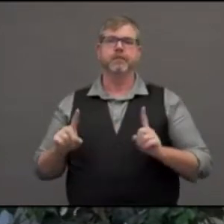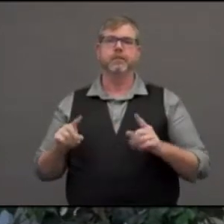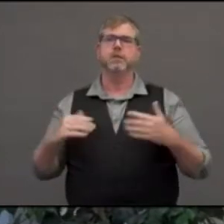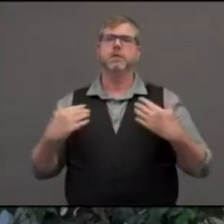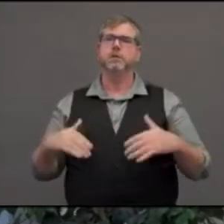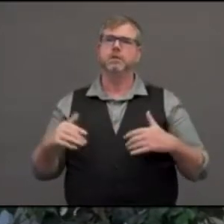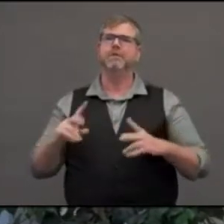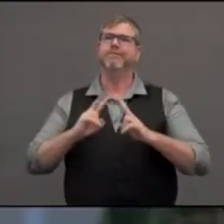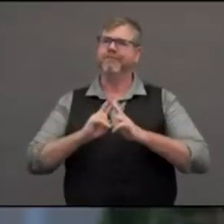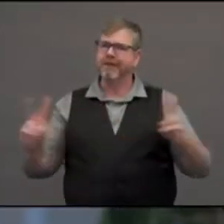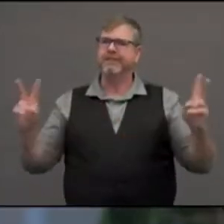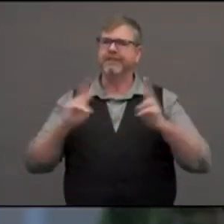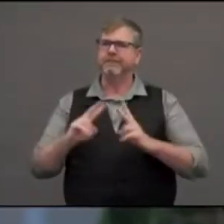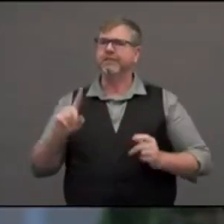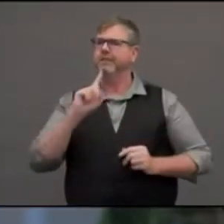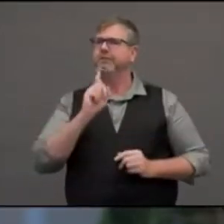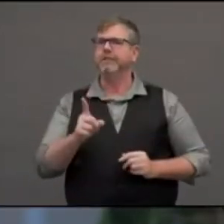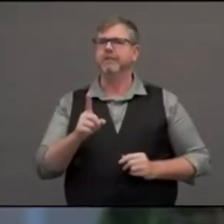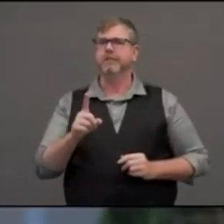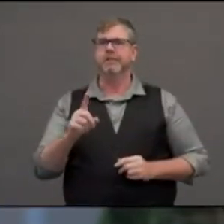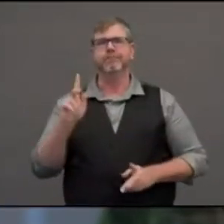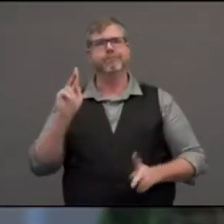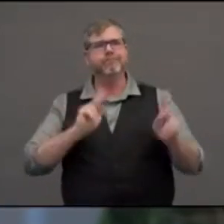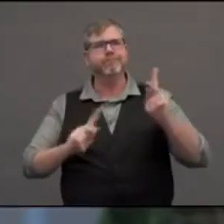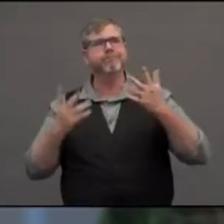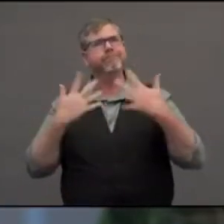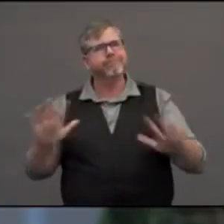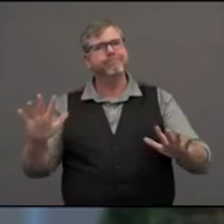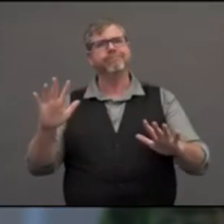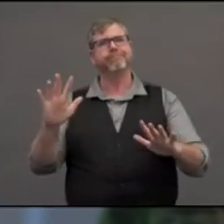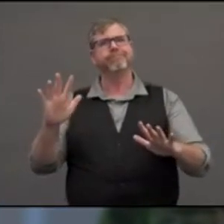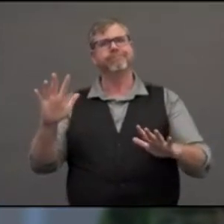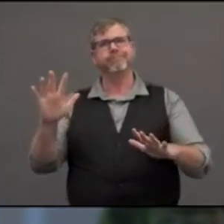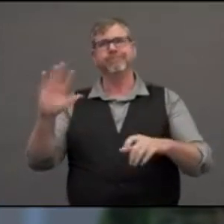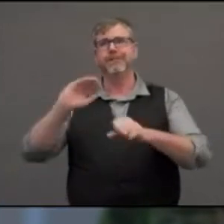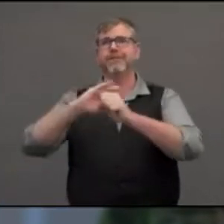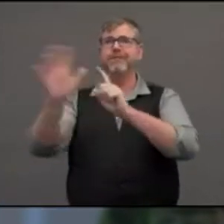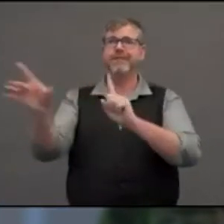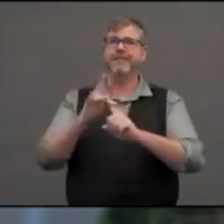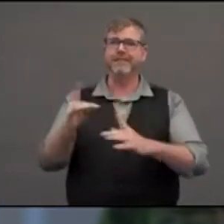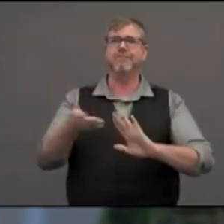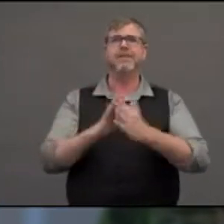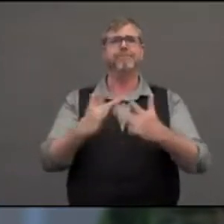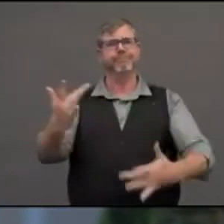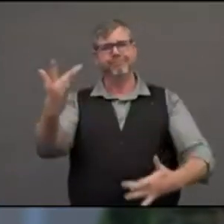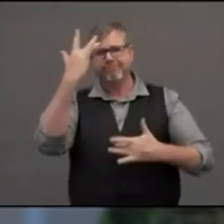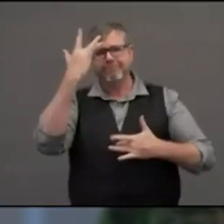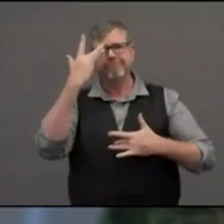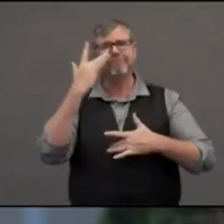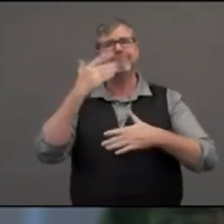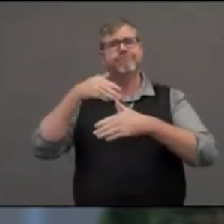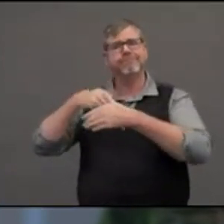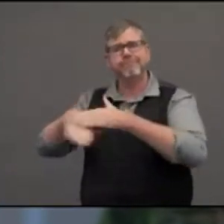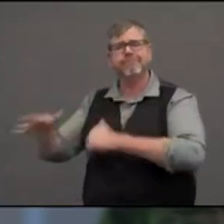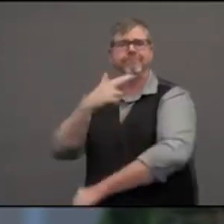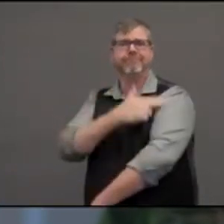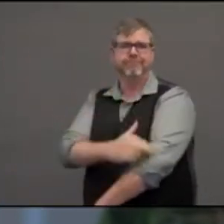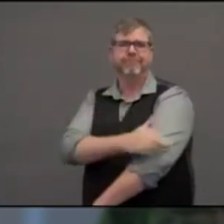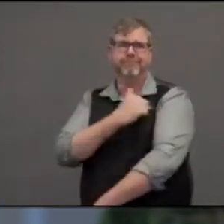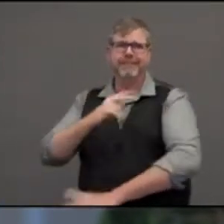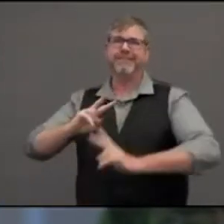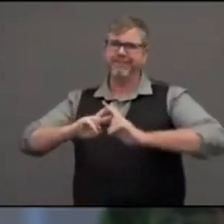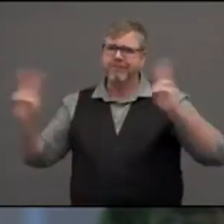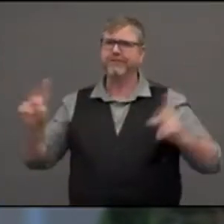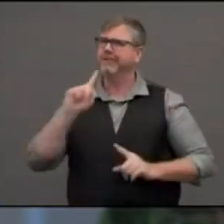lot of people who have been hospitalized, it's very real. So COVID is in our community, it's in the state, it's in